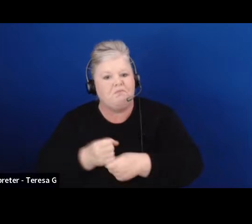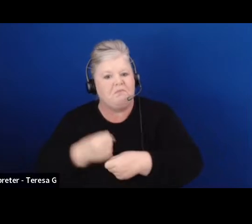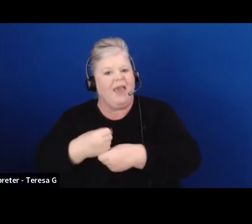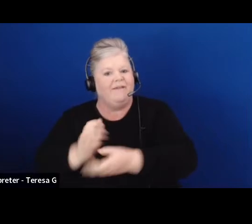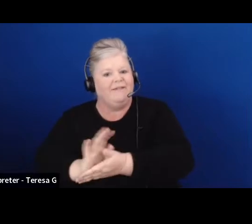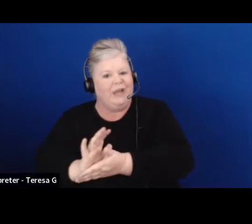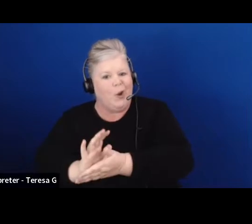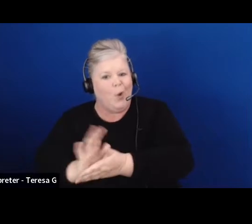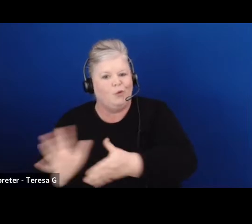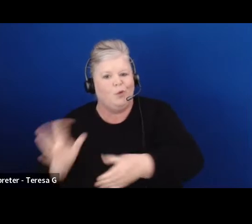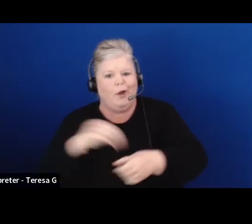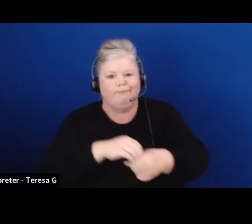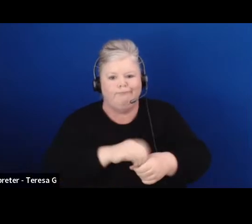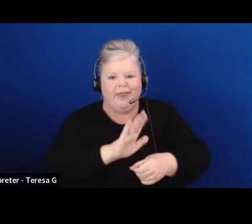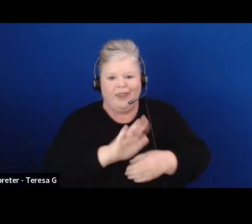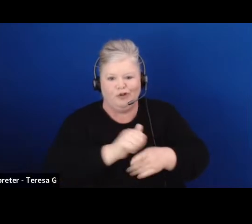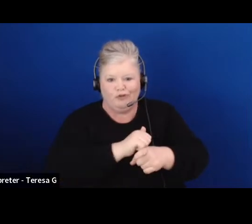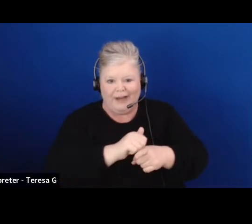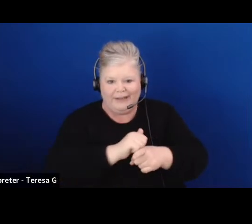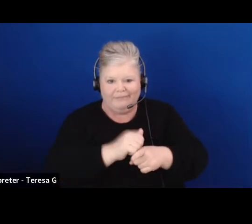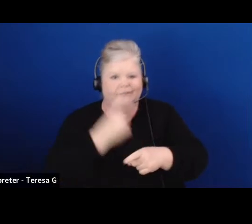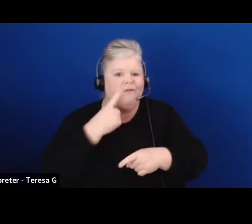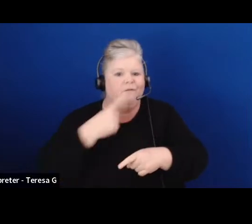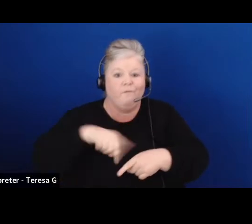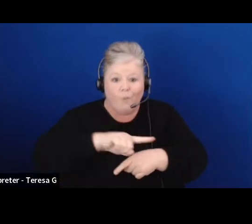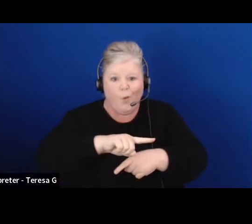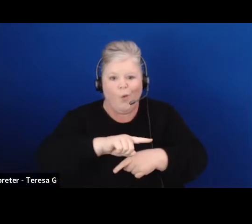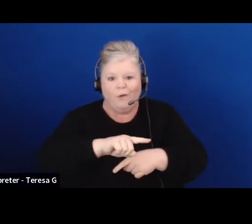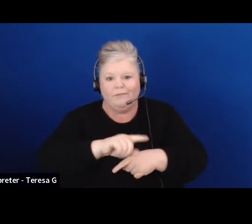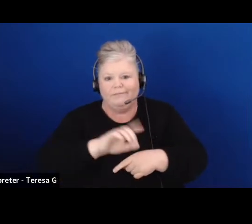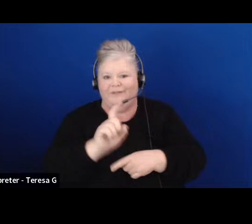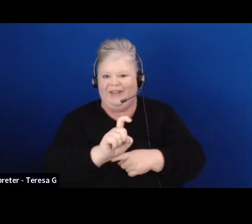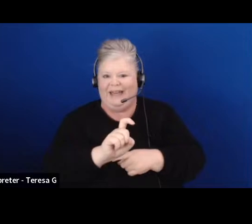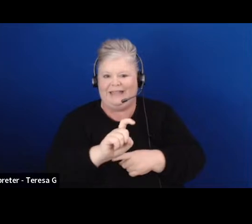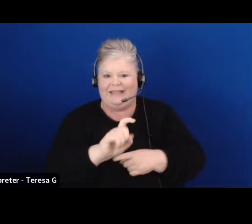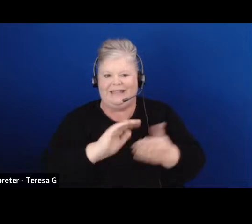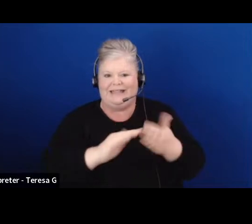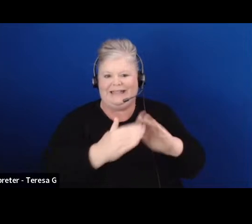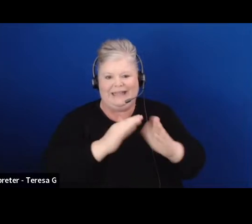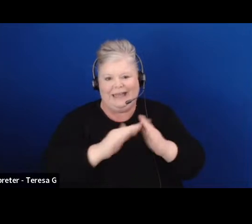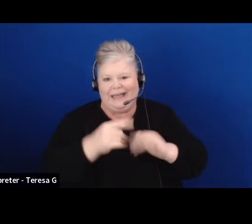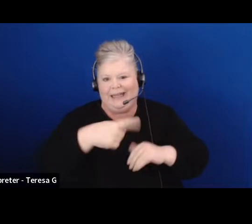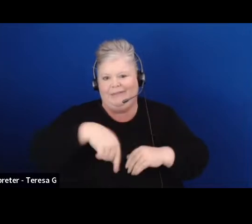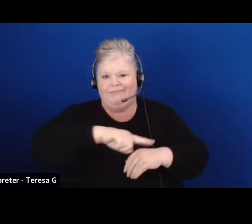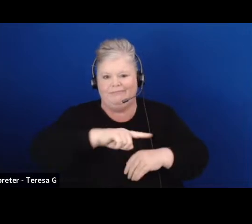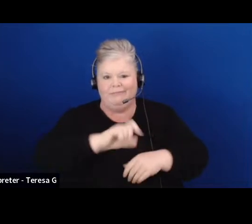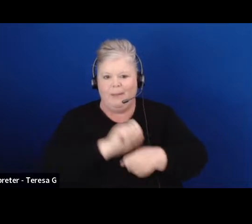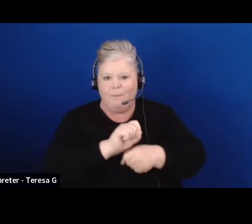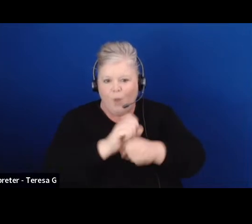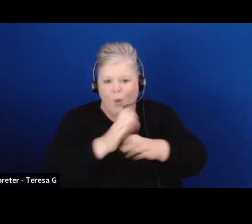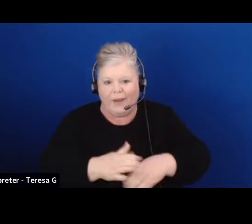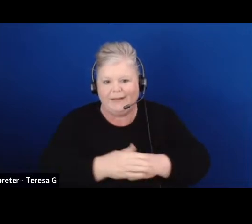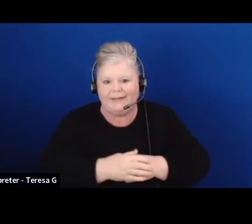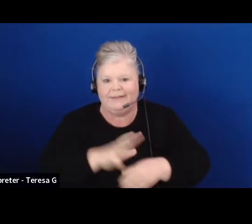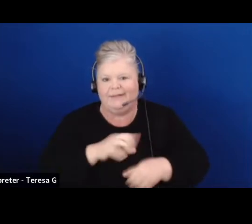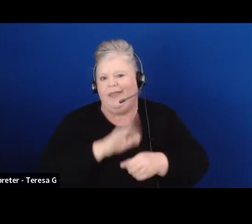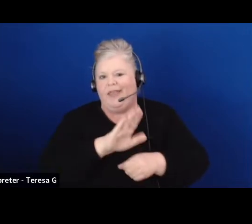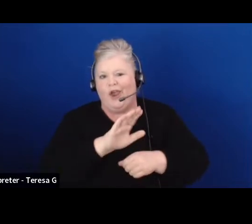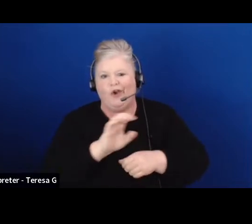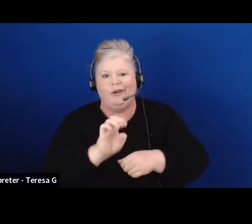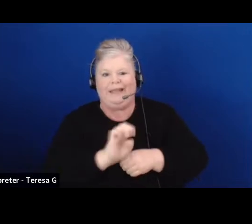video. It'll be a training for the City of Phoenix on in their e-learning system.